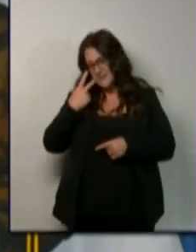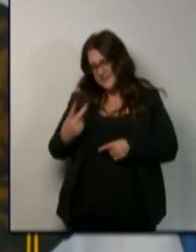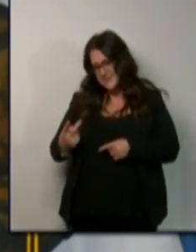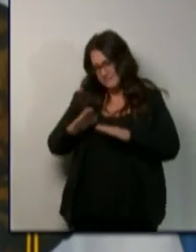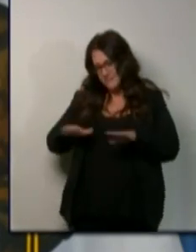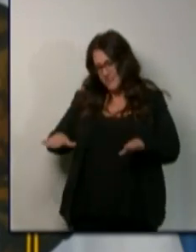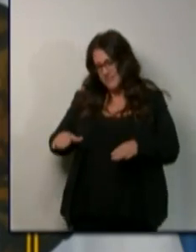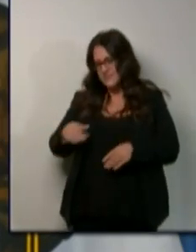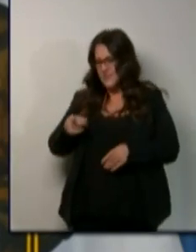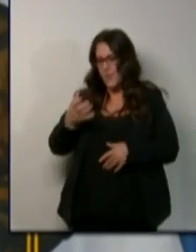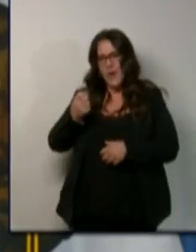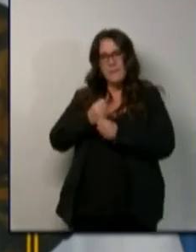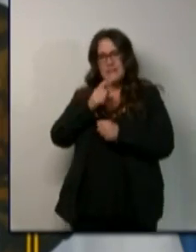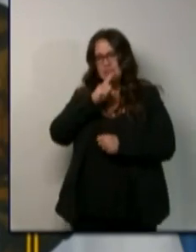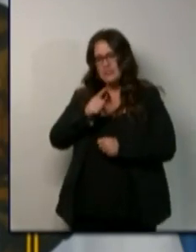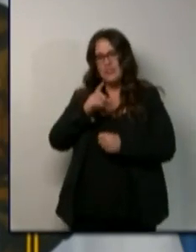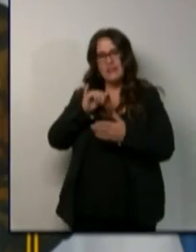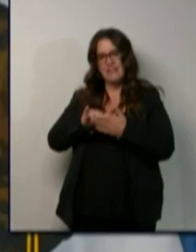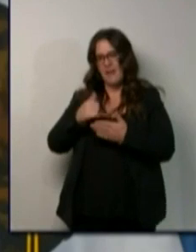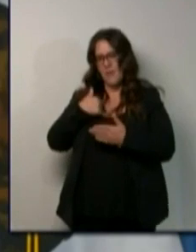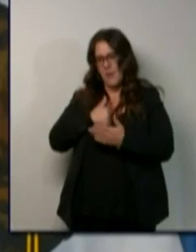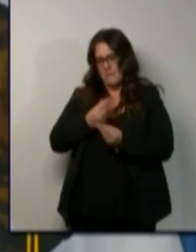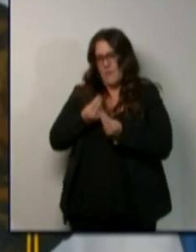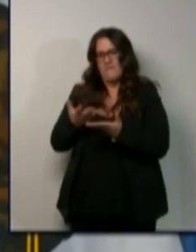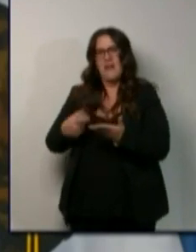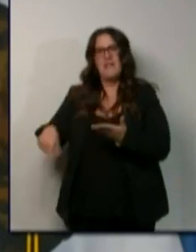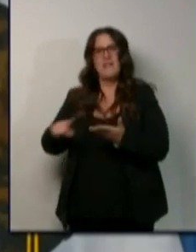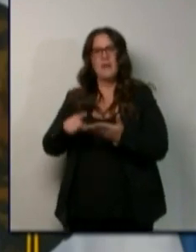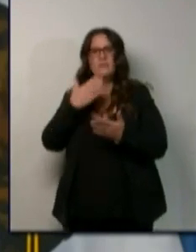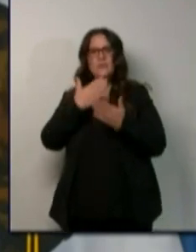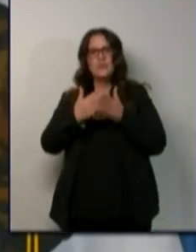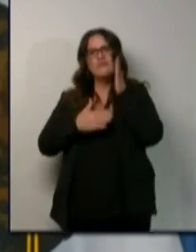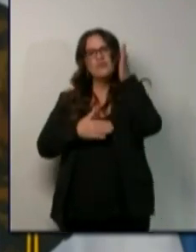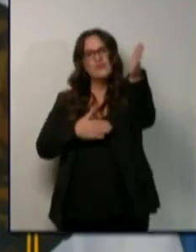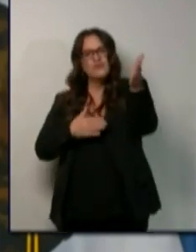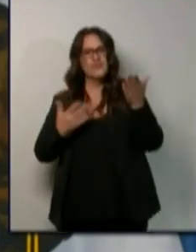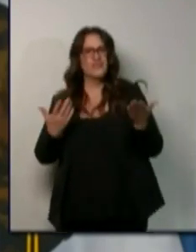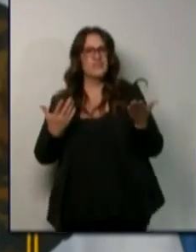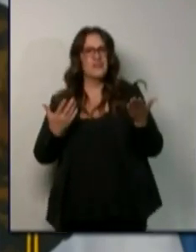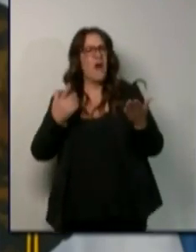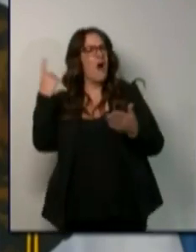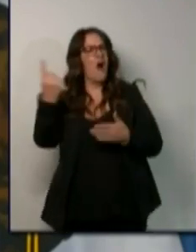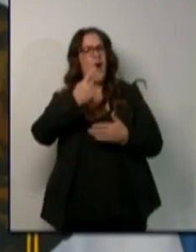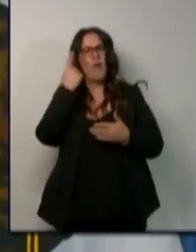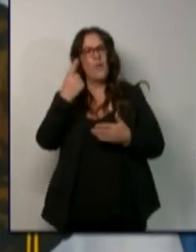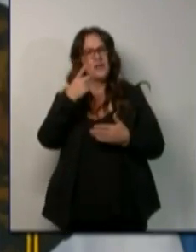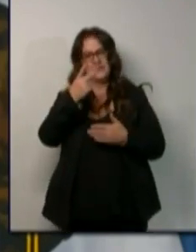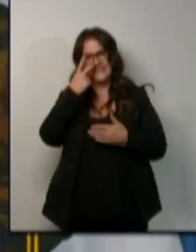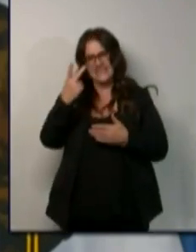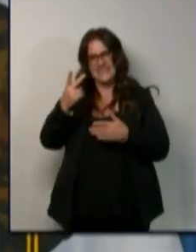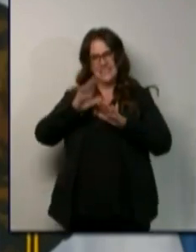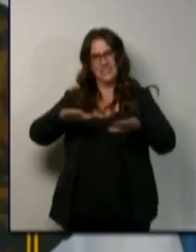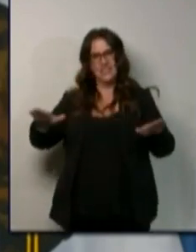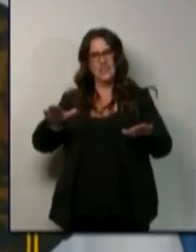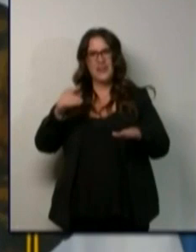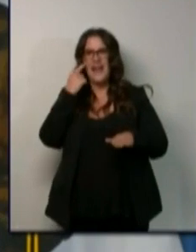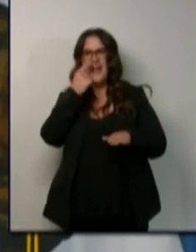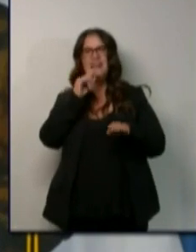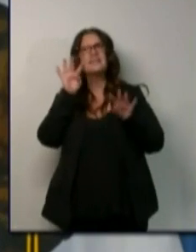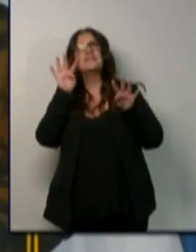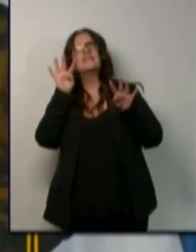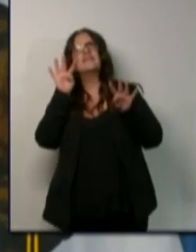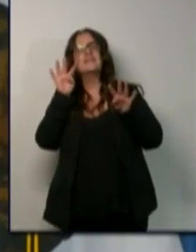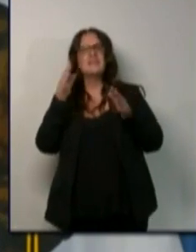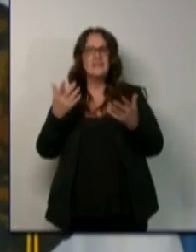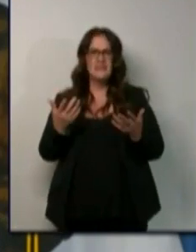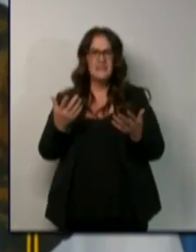the mirror, the reflection of our capacity as a society. It's always reflected in the eyes of young children. Right now, those